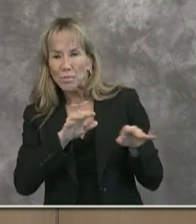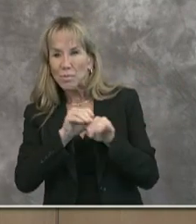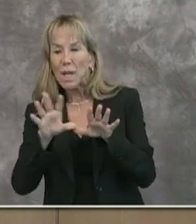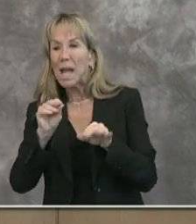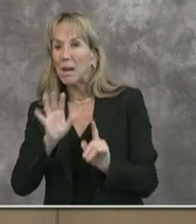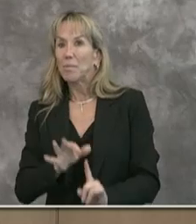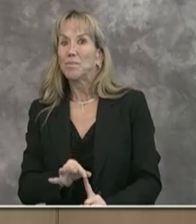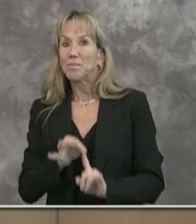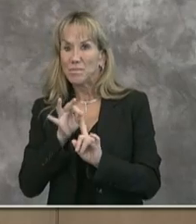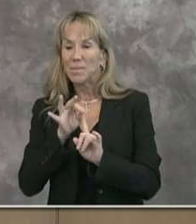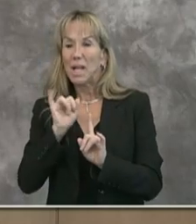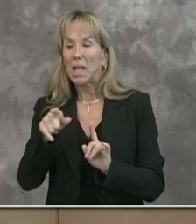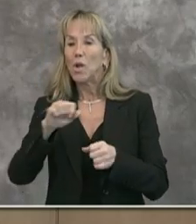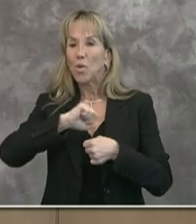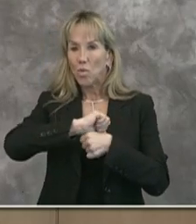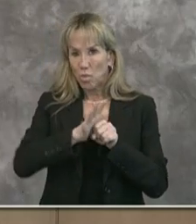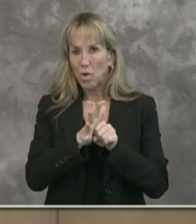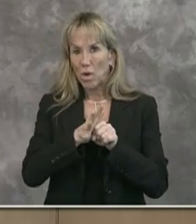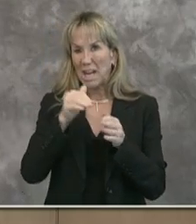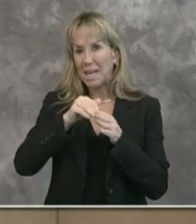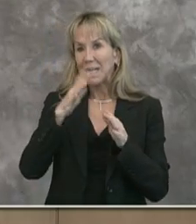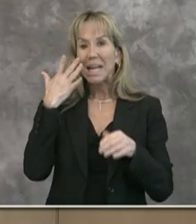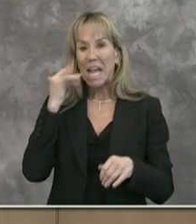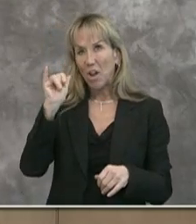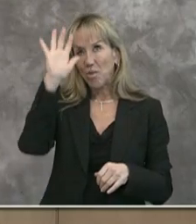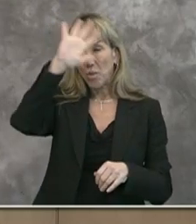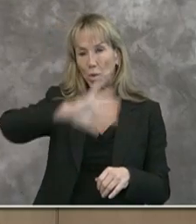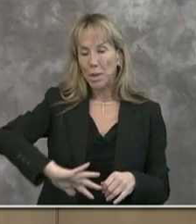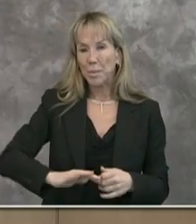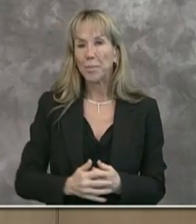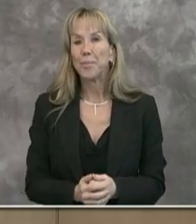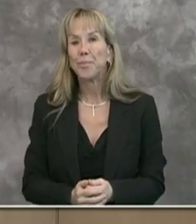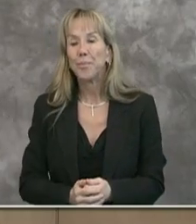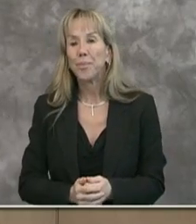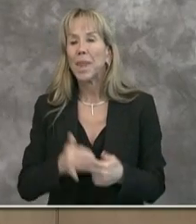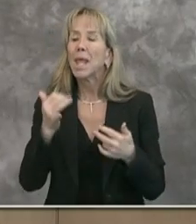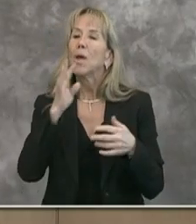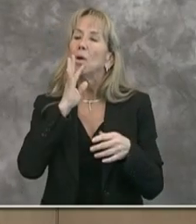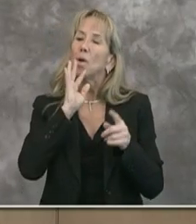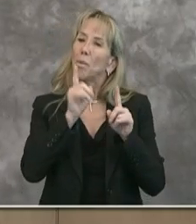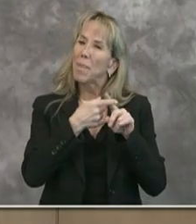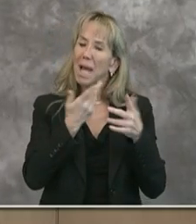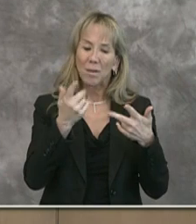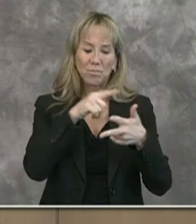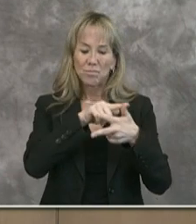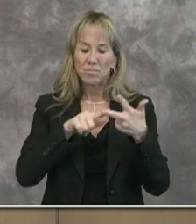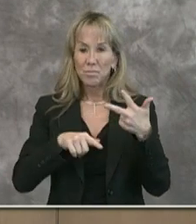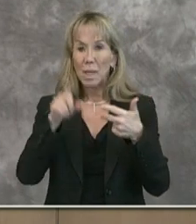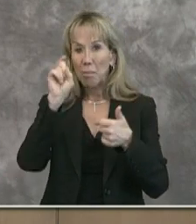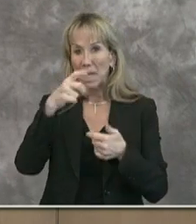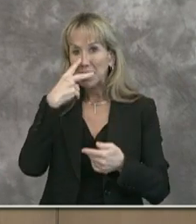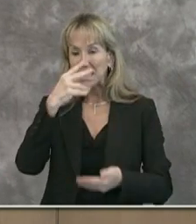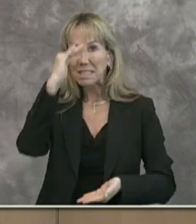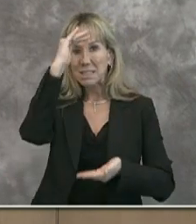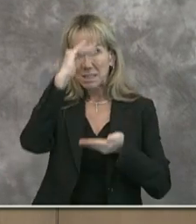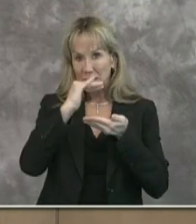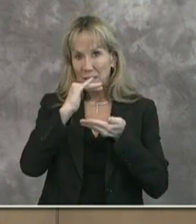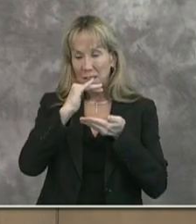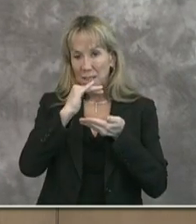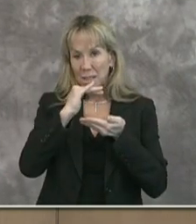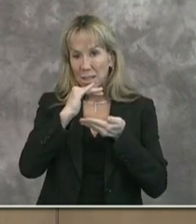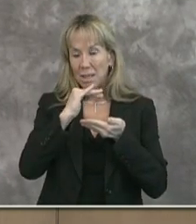across California. Now, for the cases criteria, there must be a decreasing trend of cases